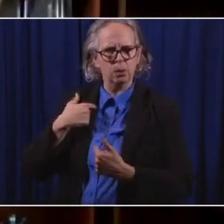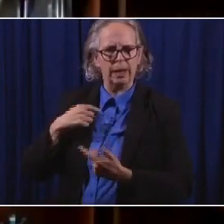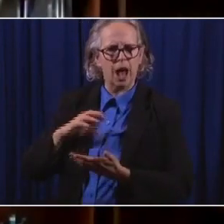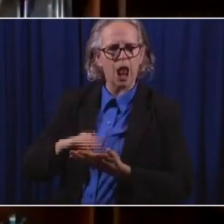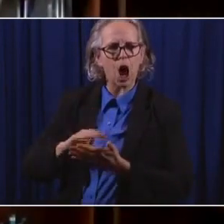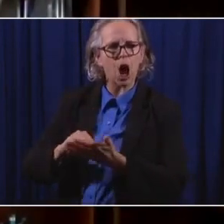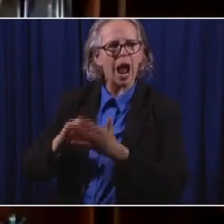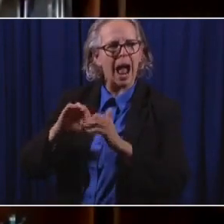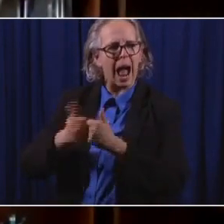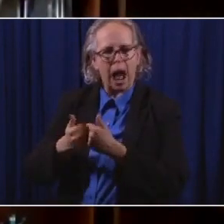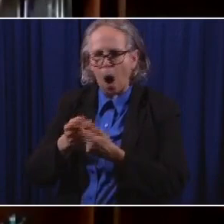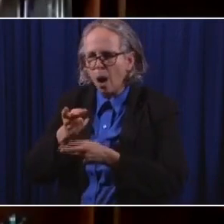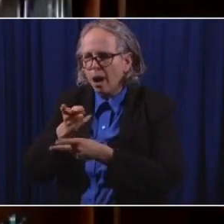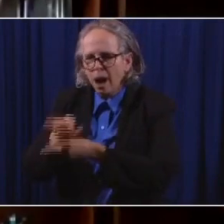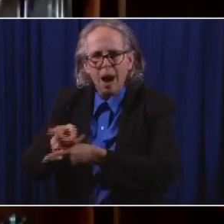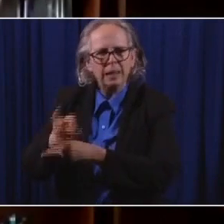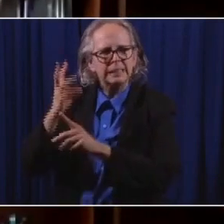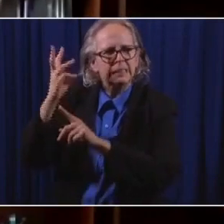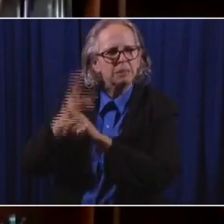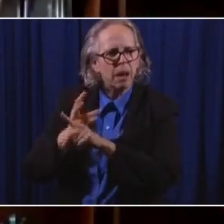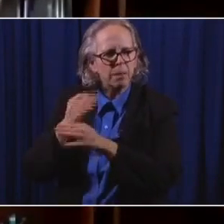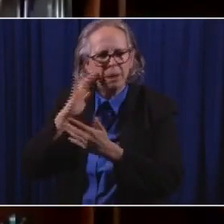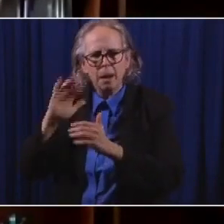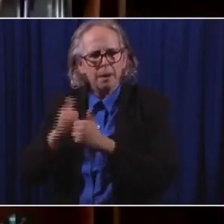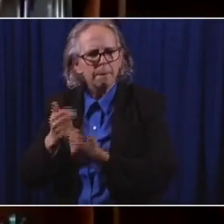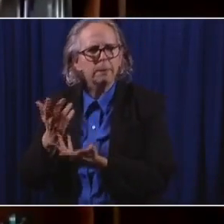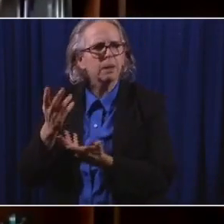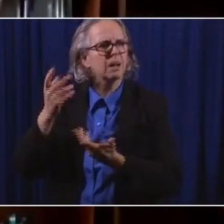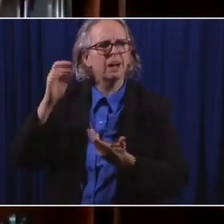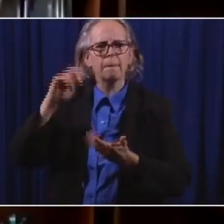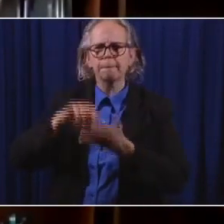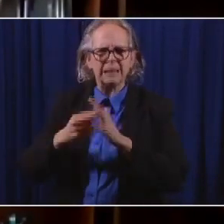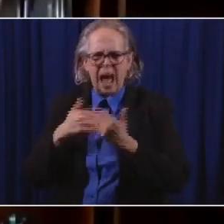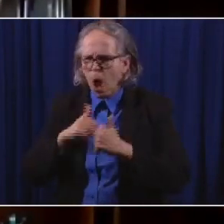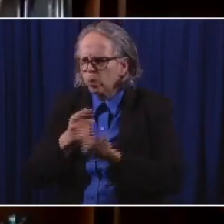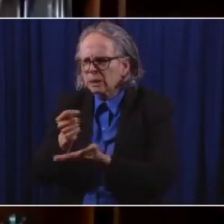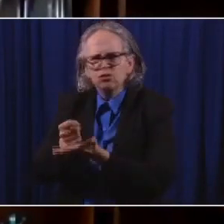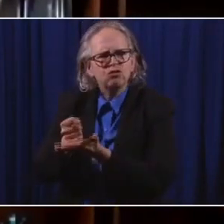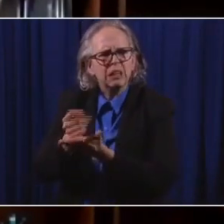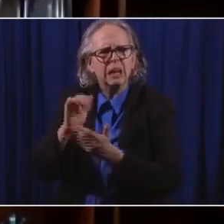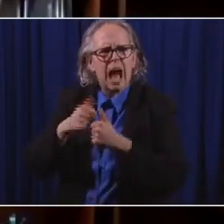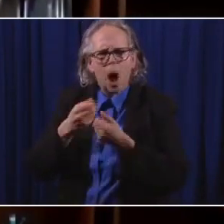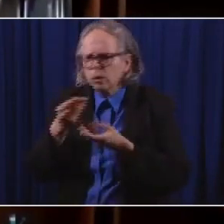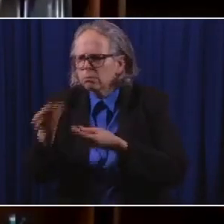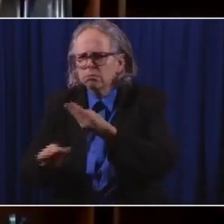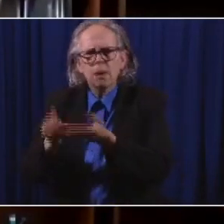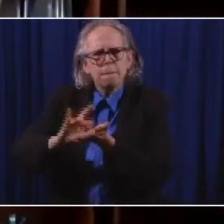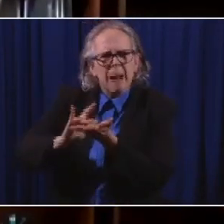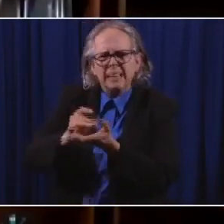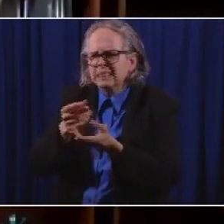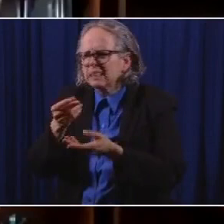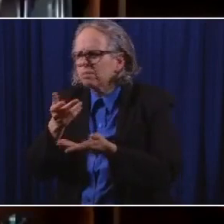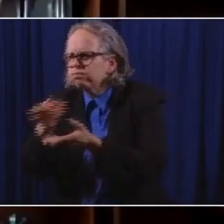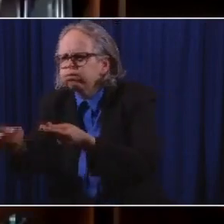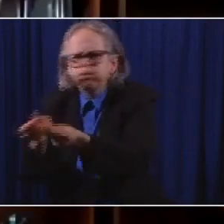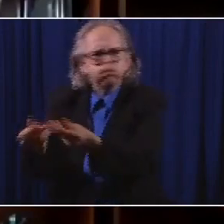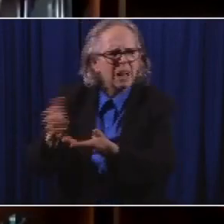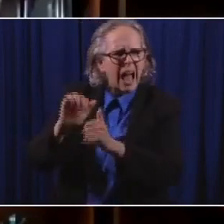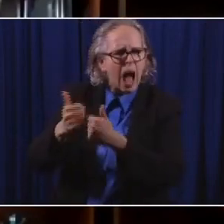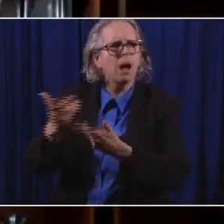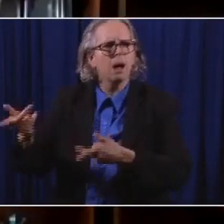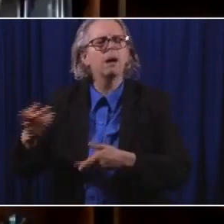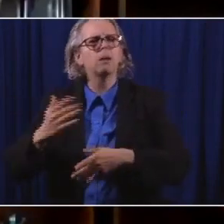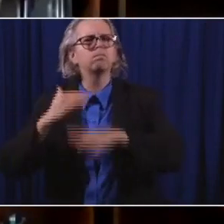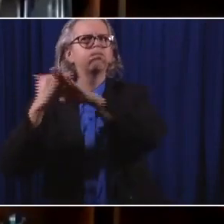doing a better job in terms of preventing them to really to prevent some of the progression.